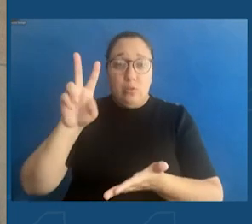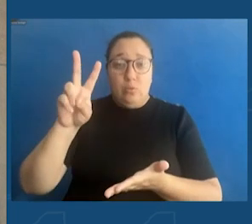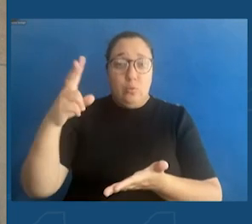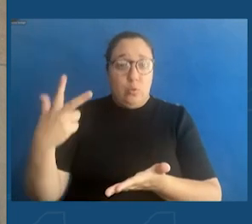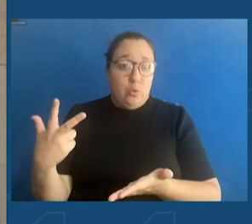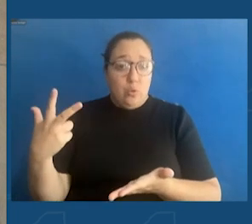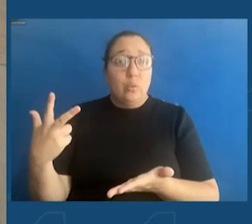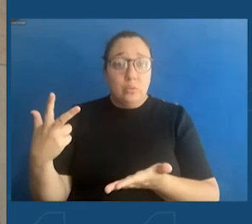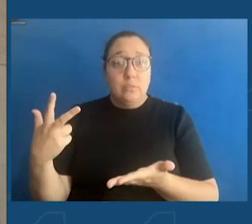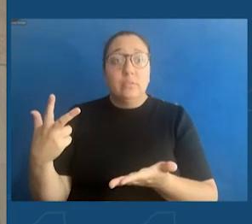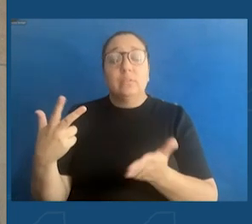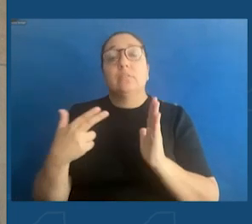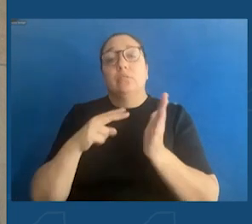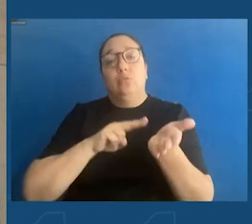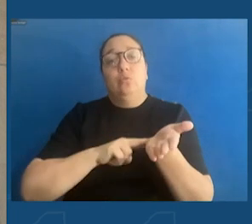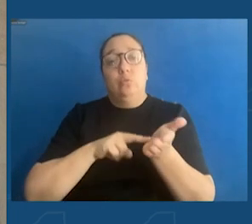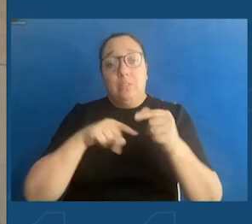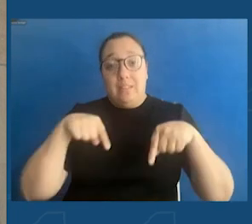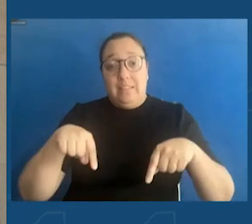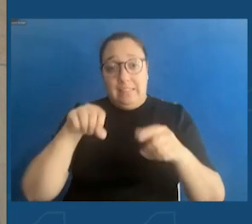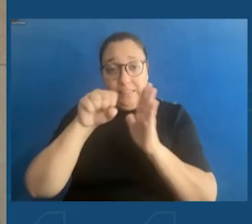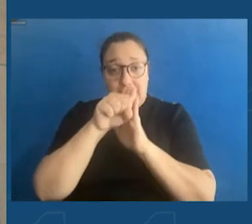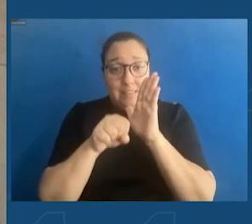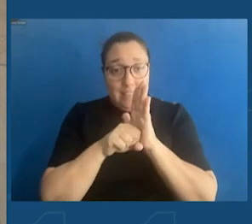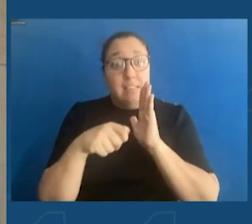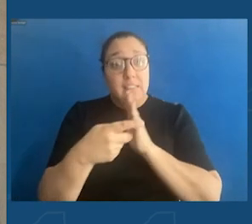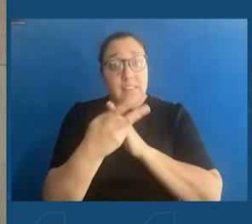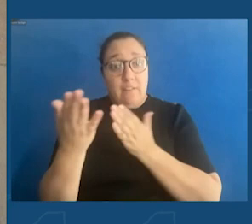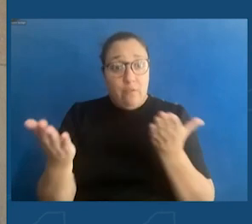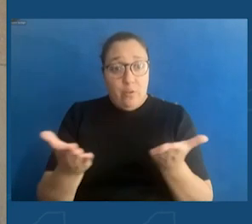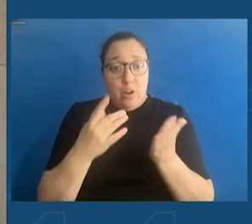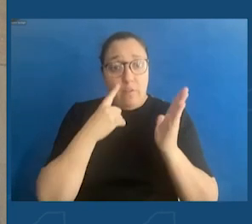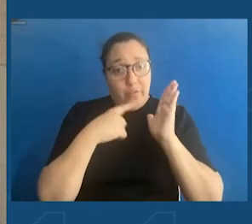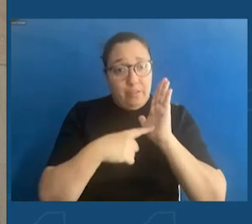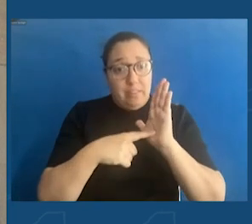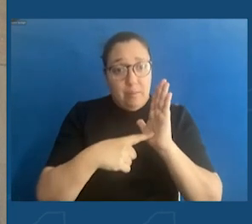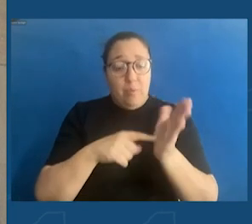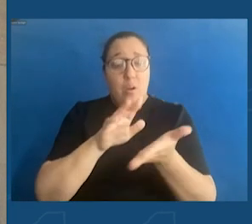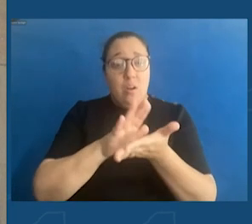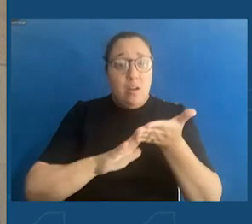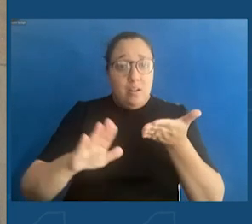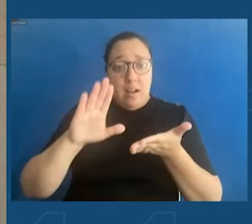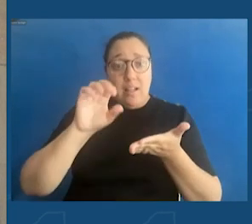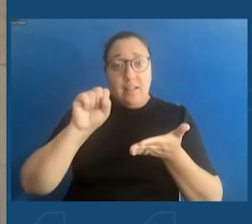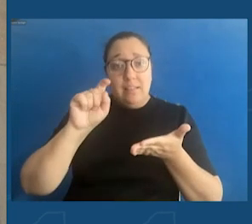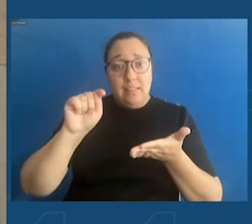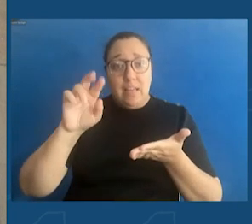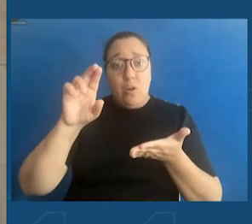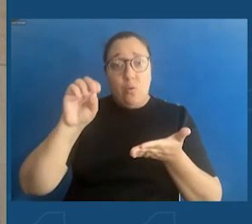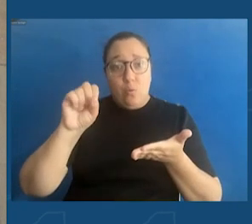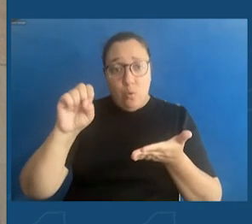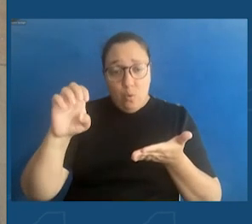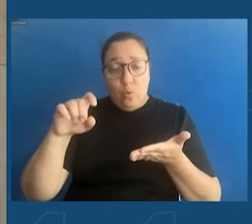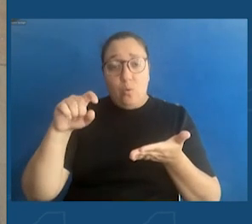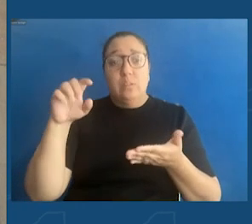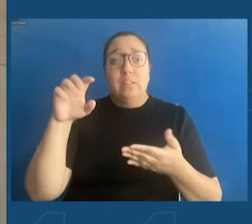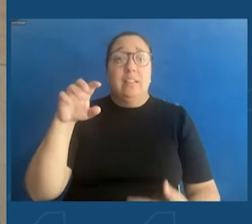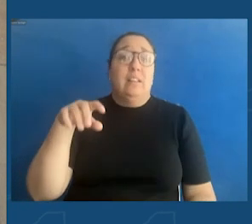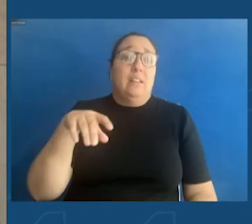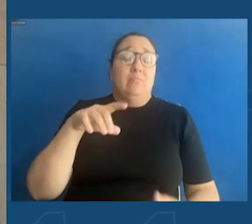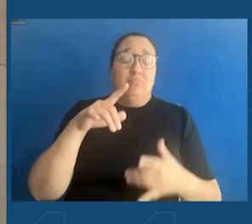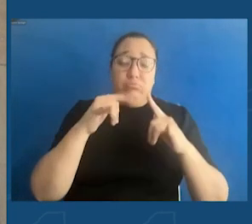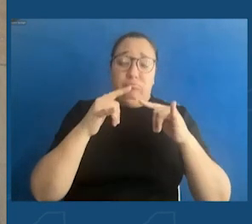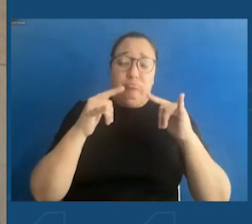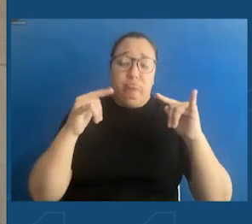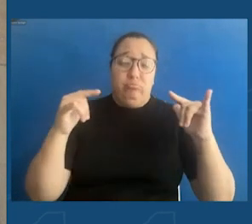state. Several are here today, including the College of St. Rose, DeUville University, Maria College, Malloy